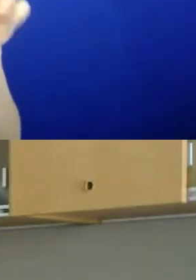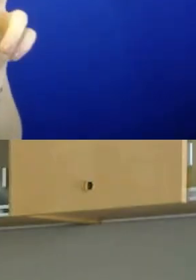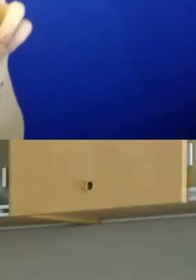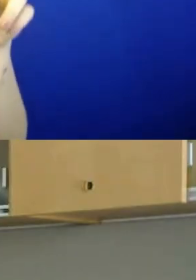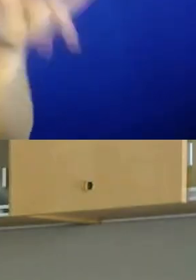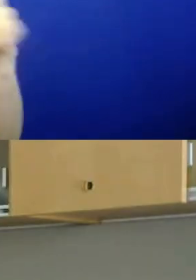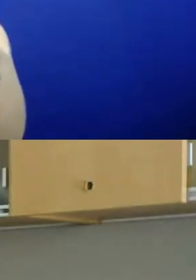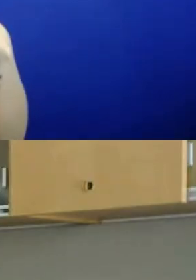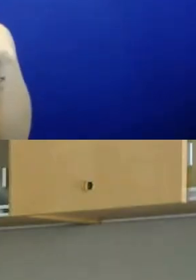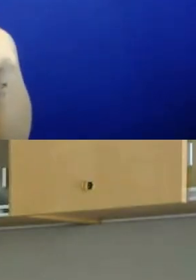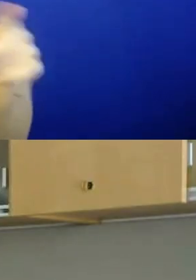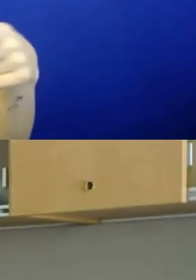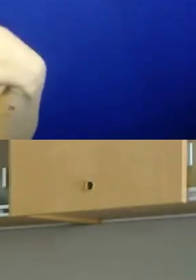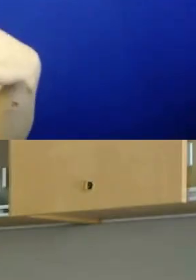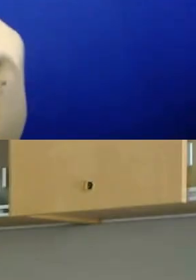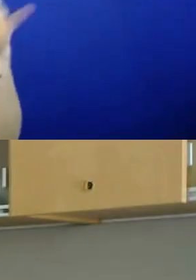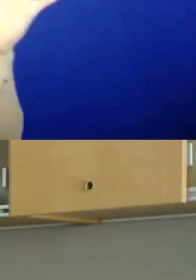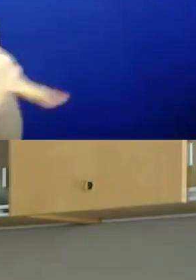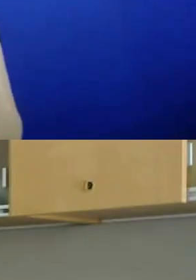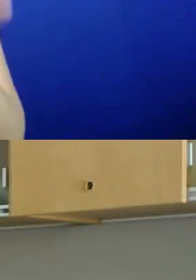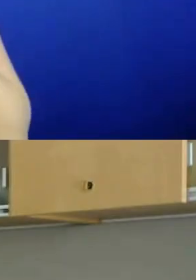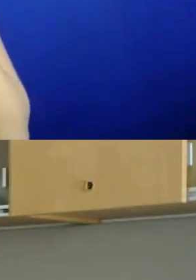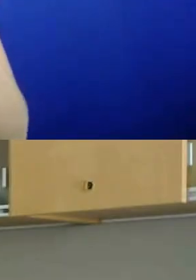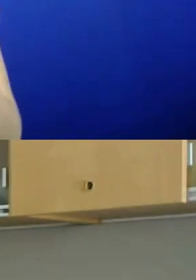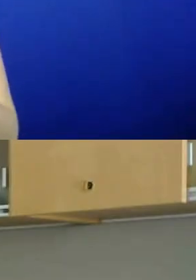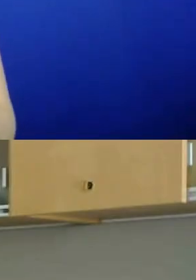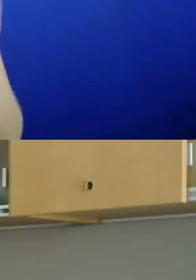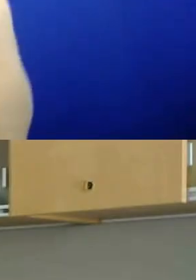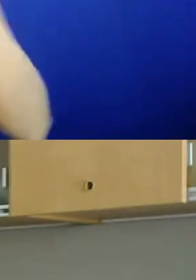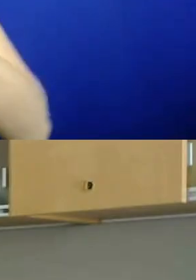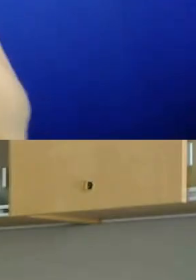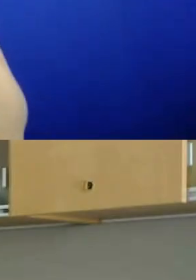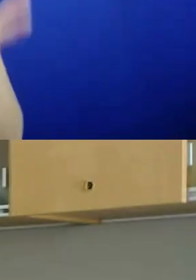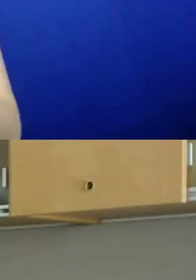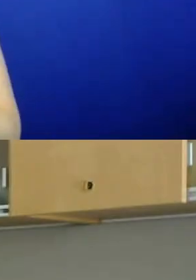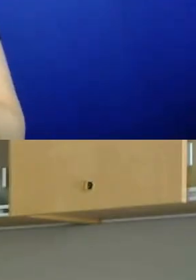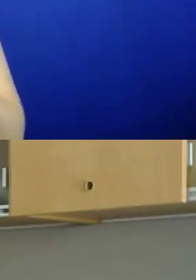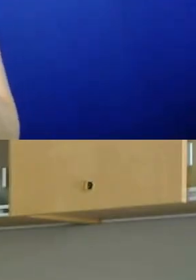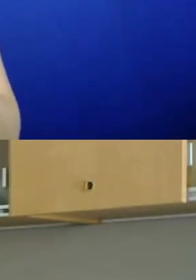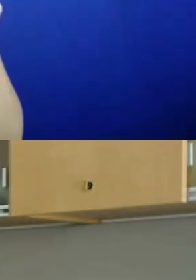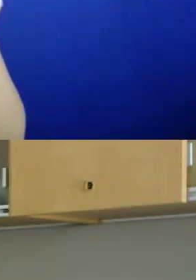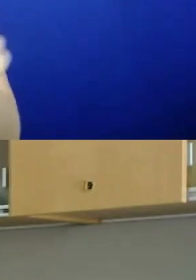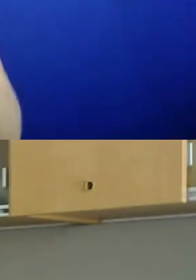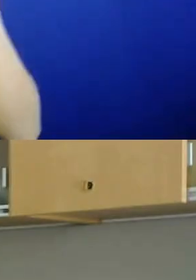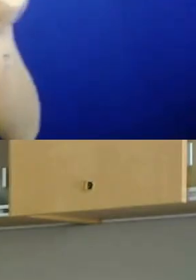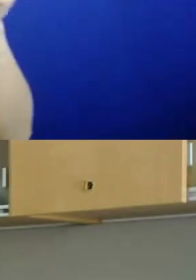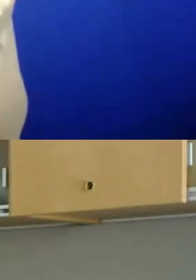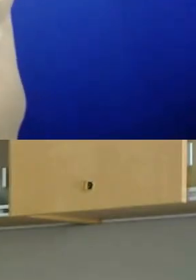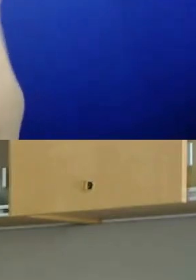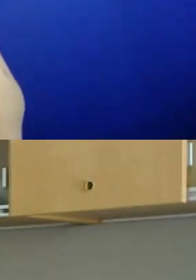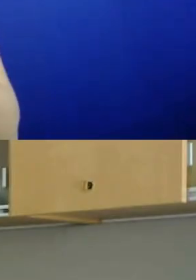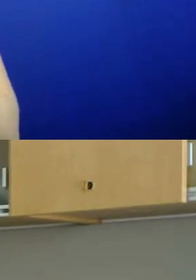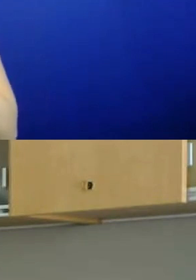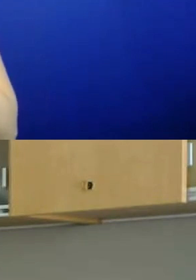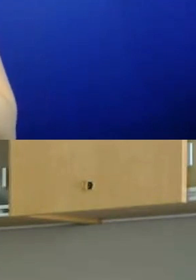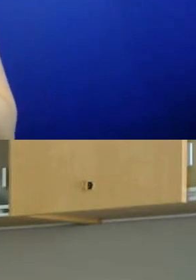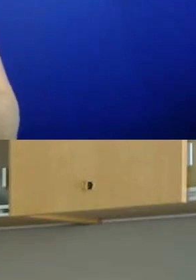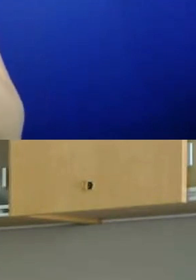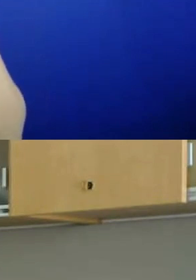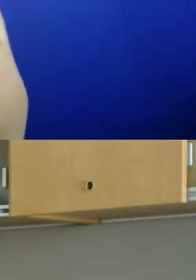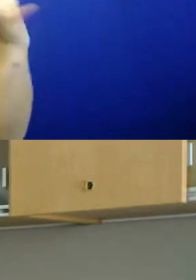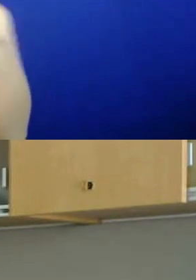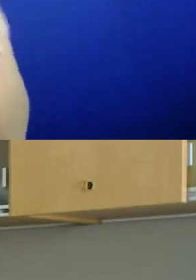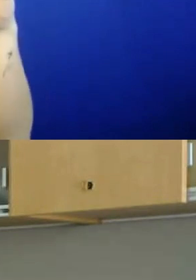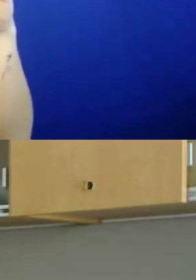Yep. I was really, that's very interesting to me. That's the first time I've seen that. But people need to realize that there are carcinogens